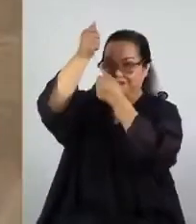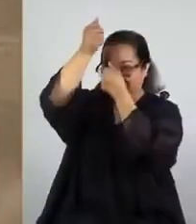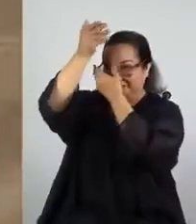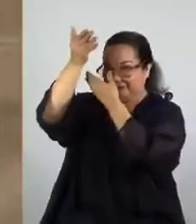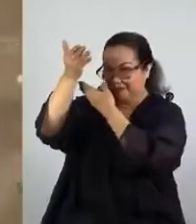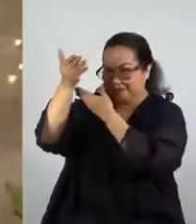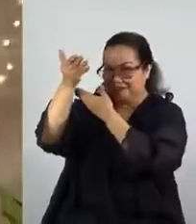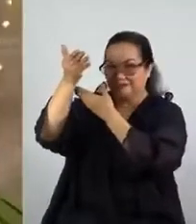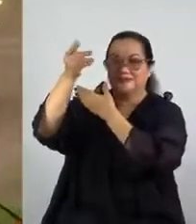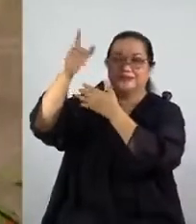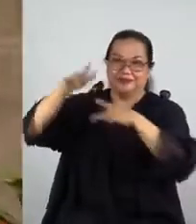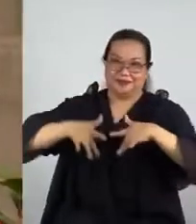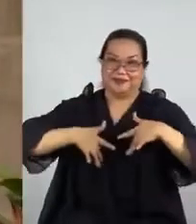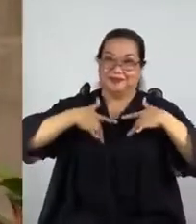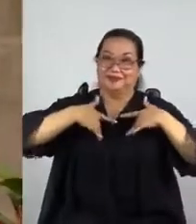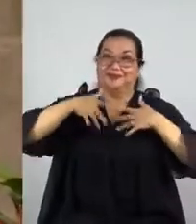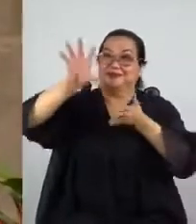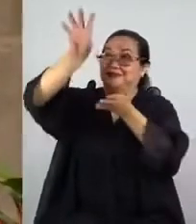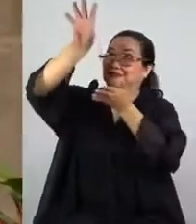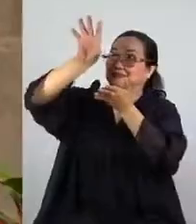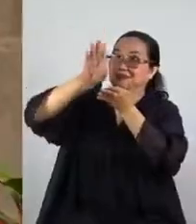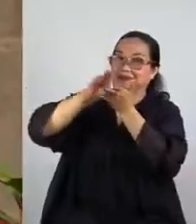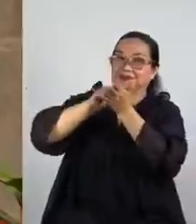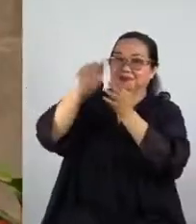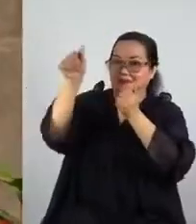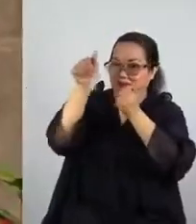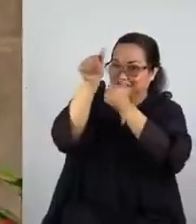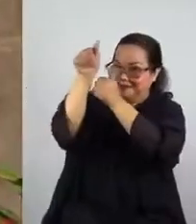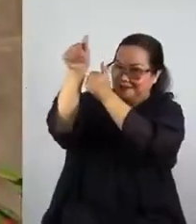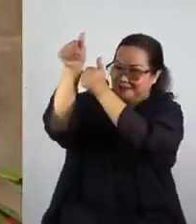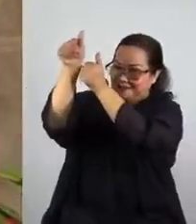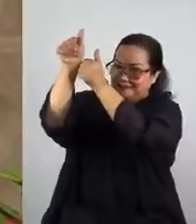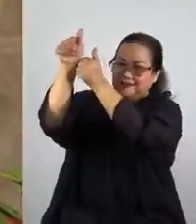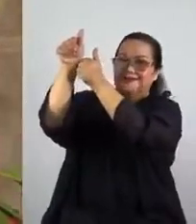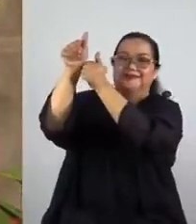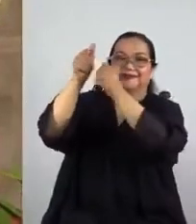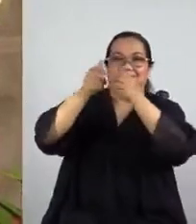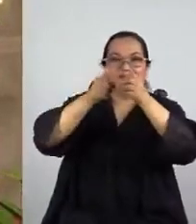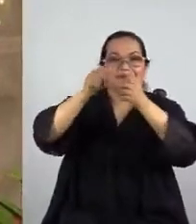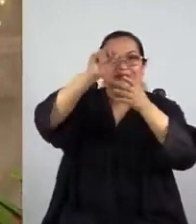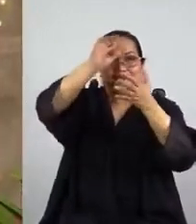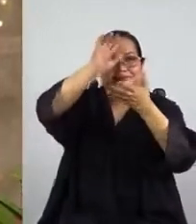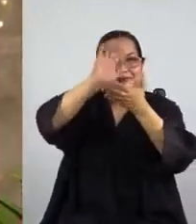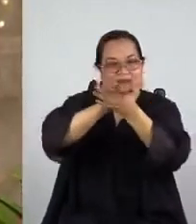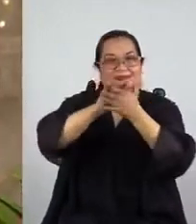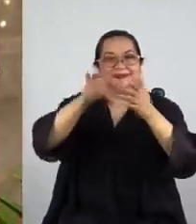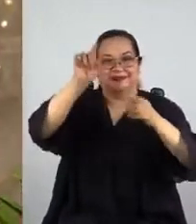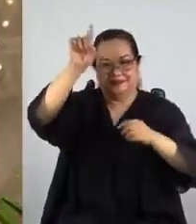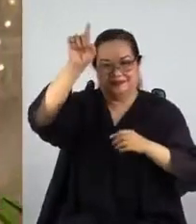Him, you will live a life, you will run the race believing in Him.